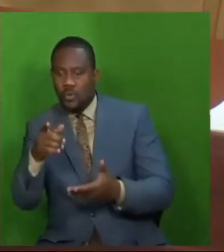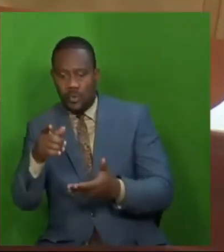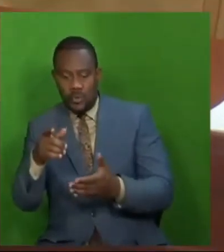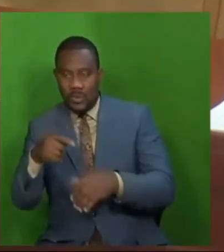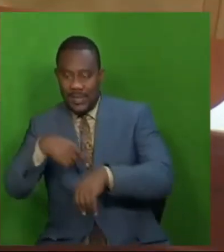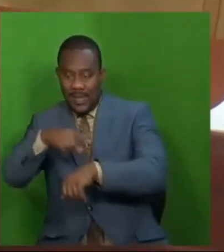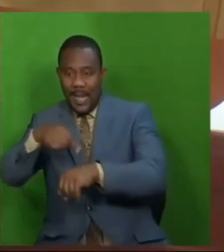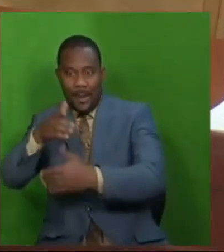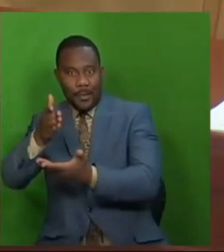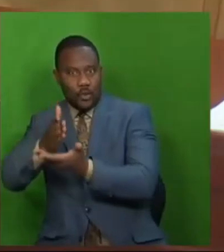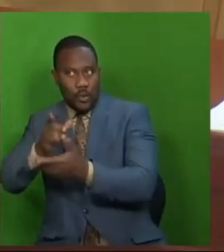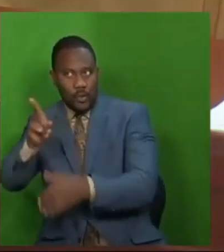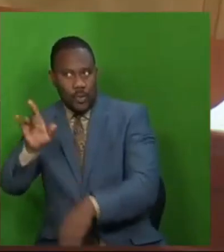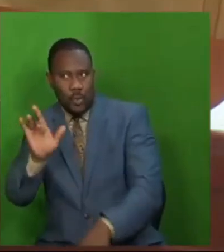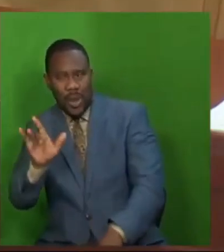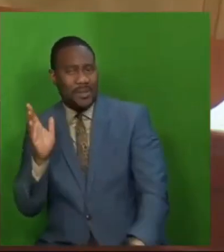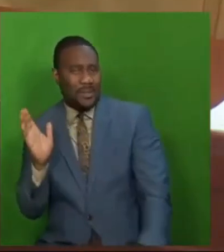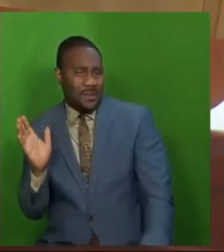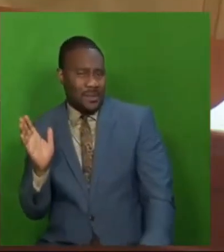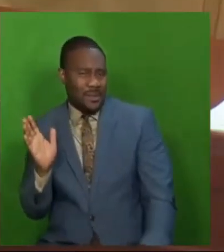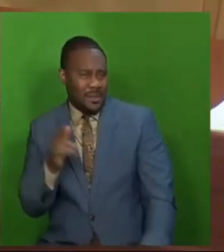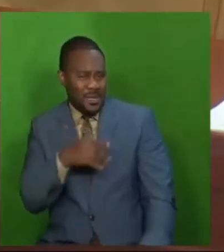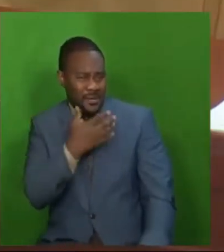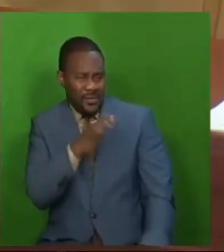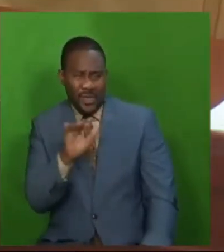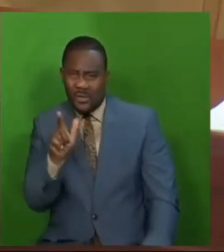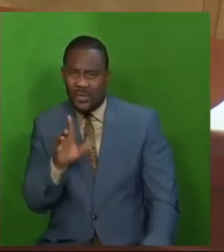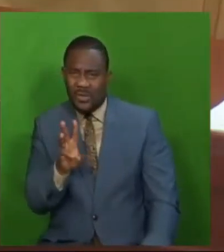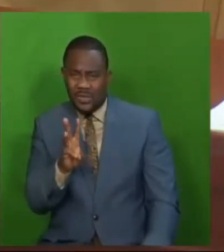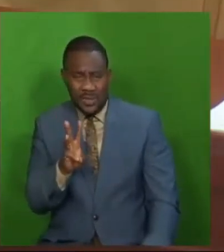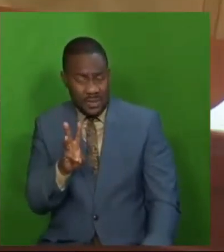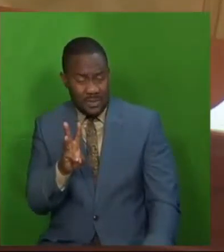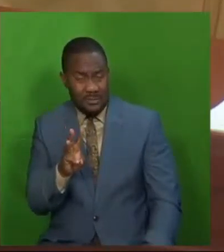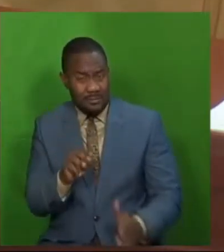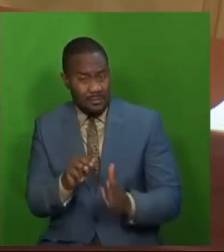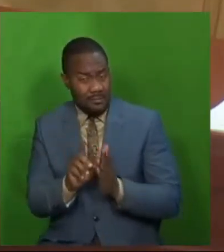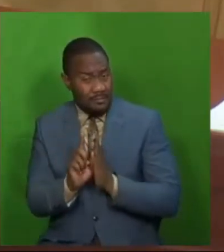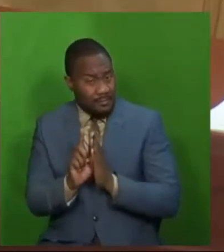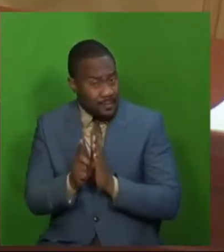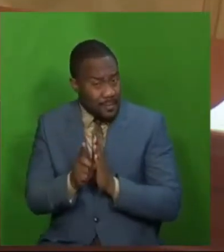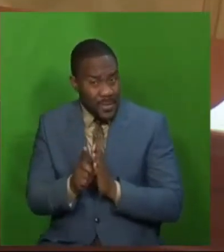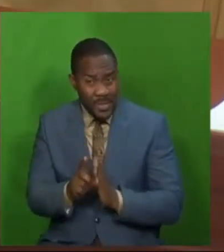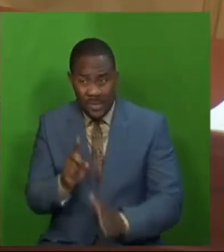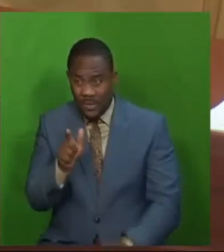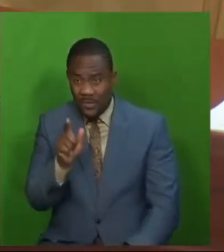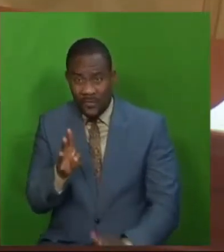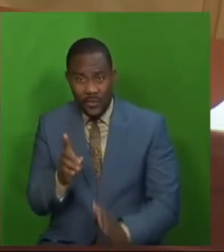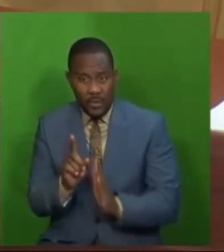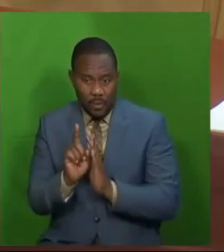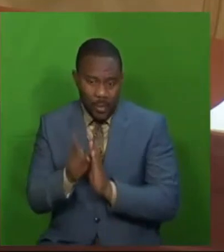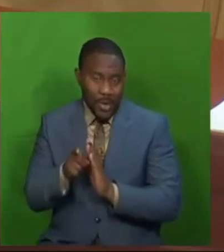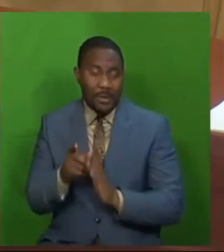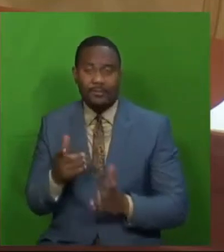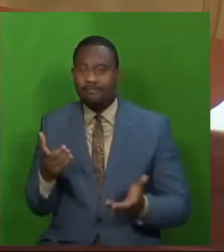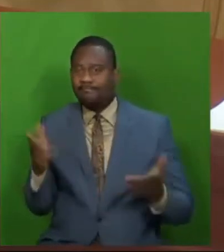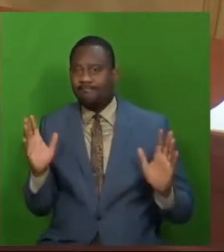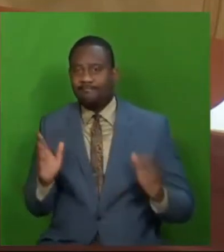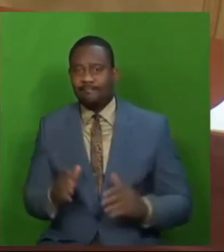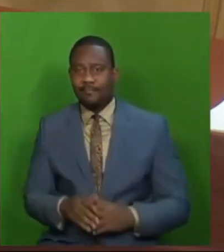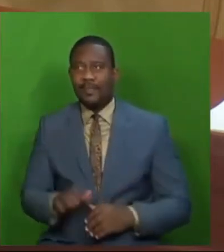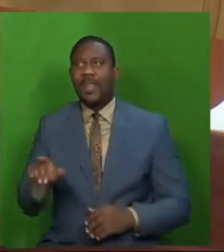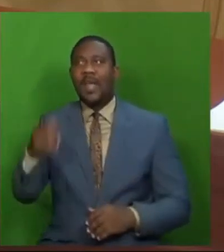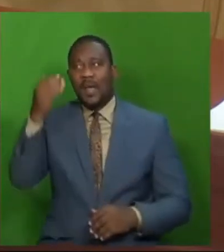time. You have spoken already for 26 minutes, 24 seconds. That's the point I'm drawing your attention to. And I know you are in